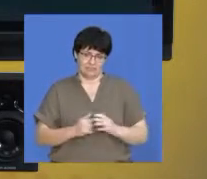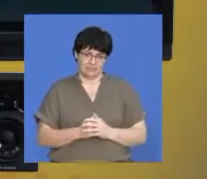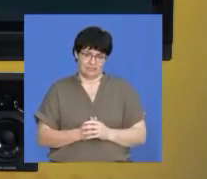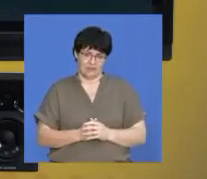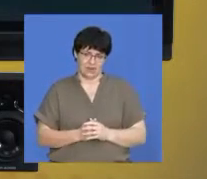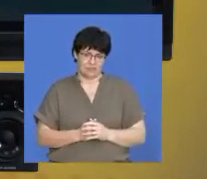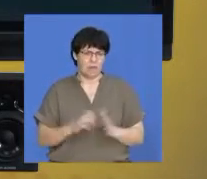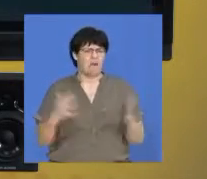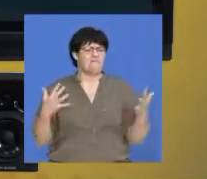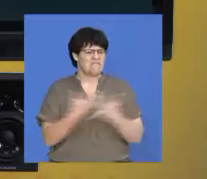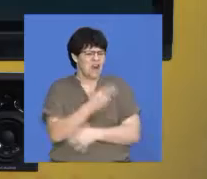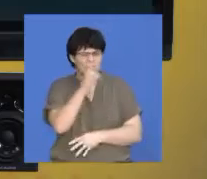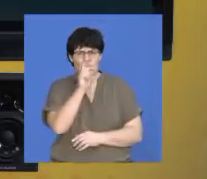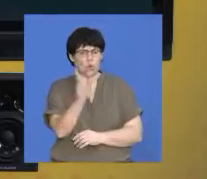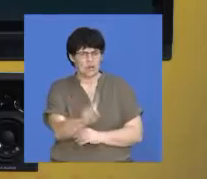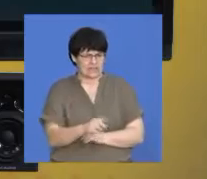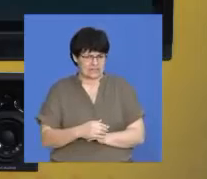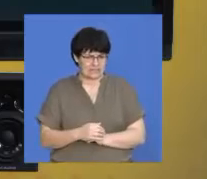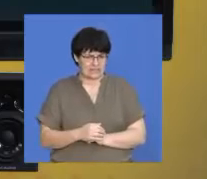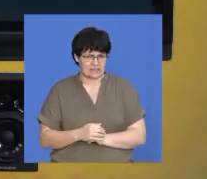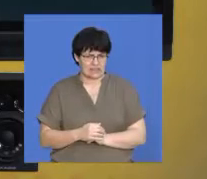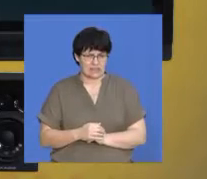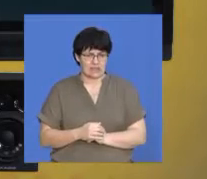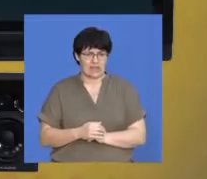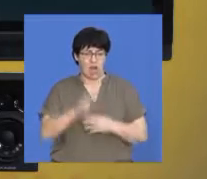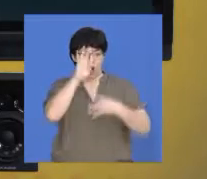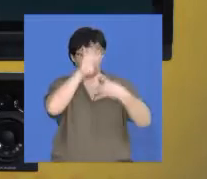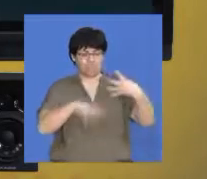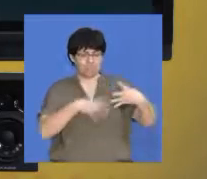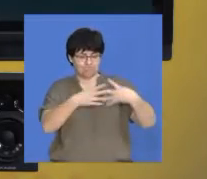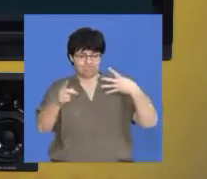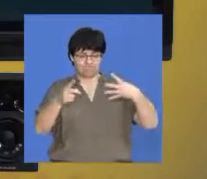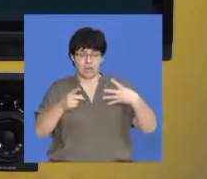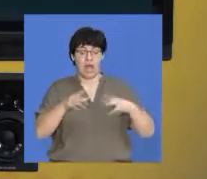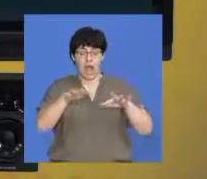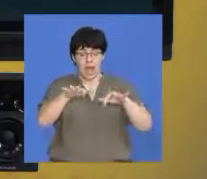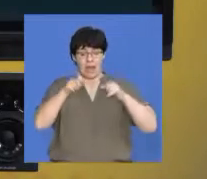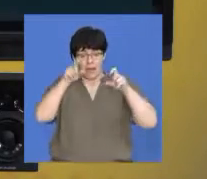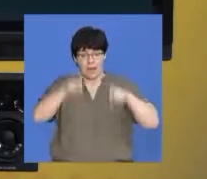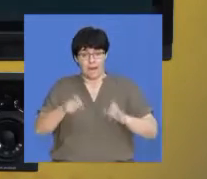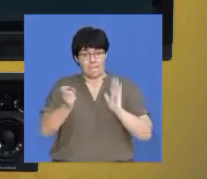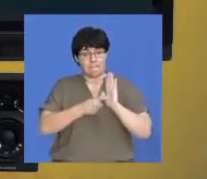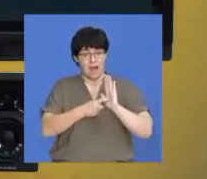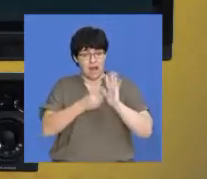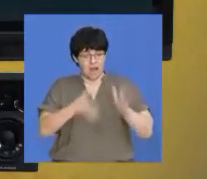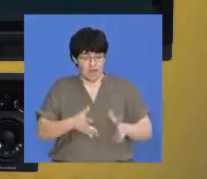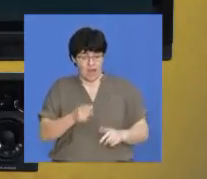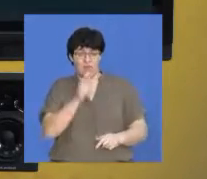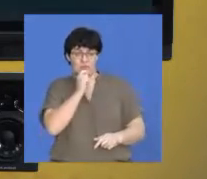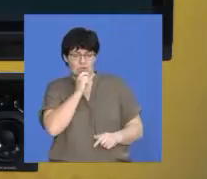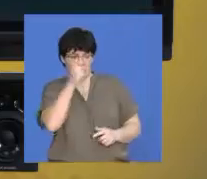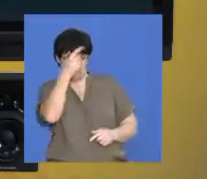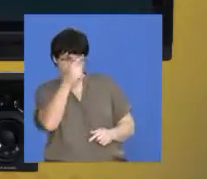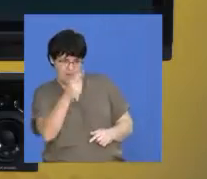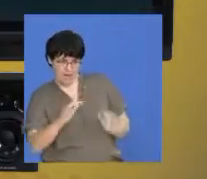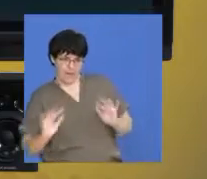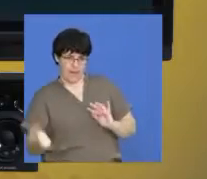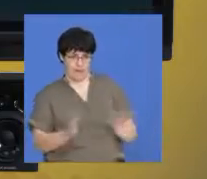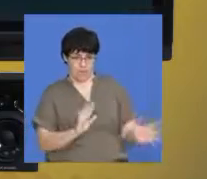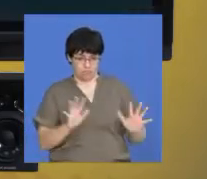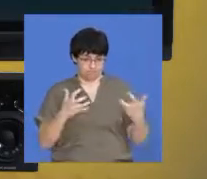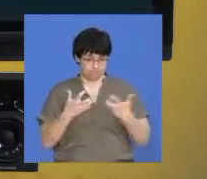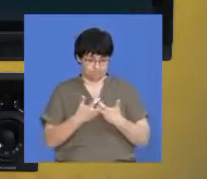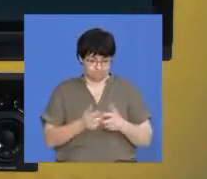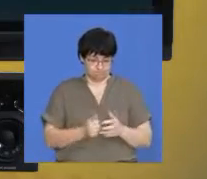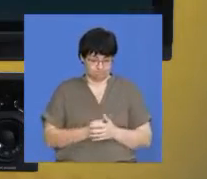to quickly look at part of the rubric that the examiners and the markers use to mark your work. So